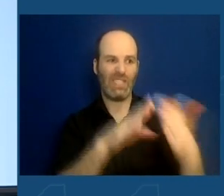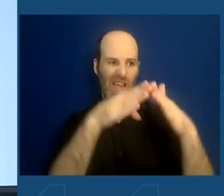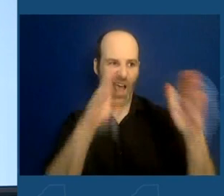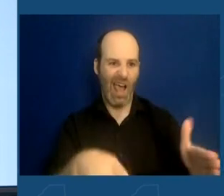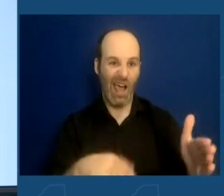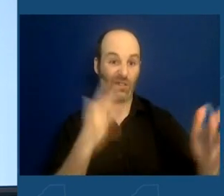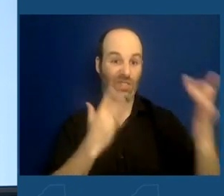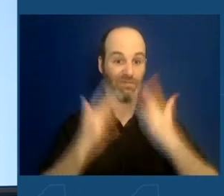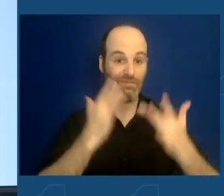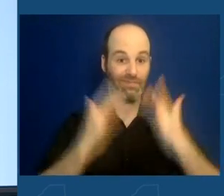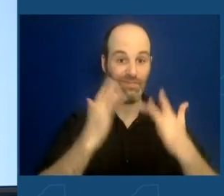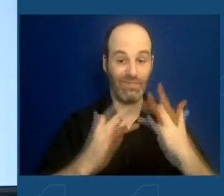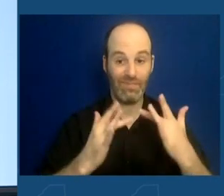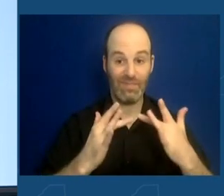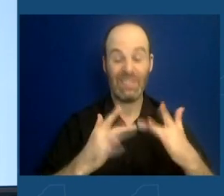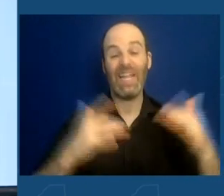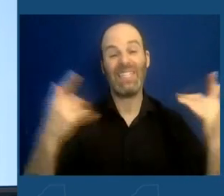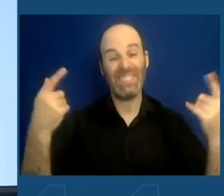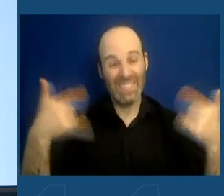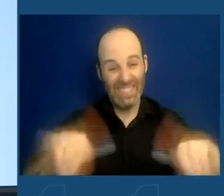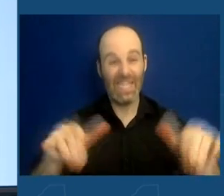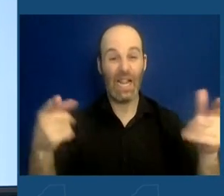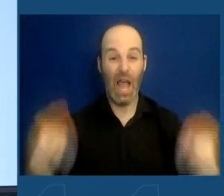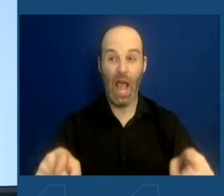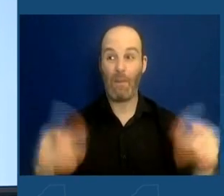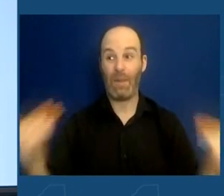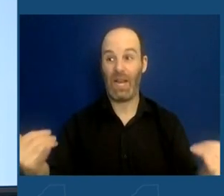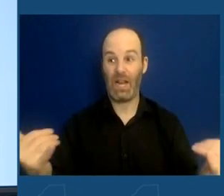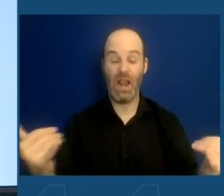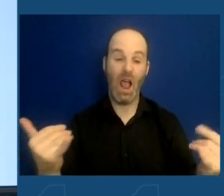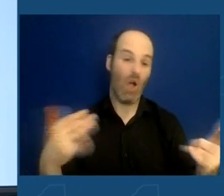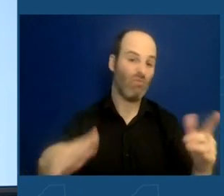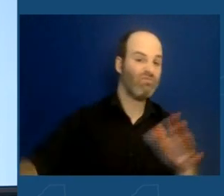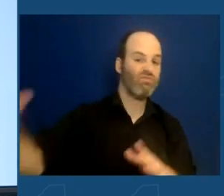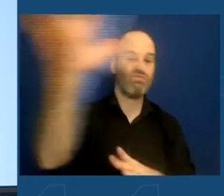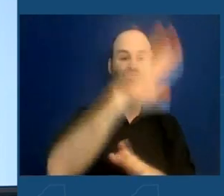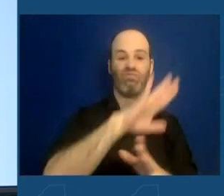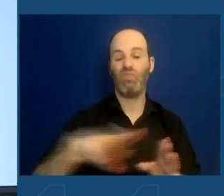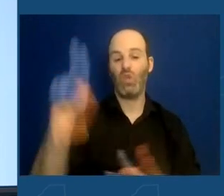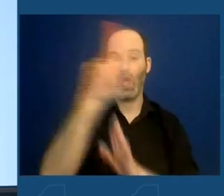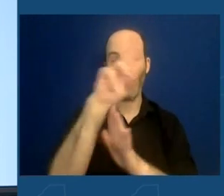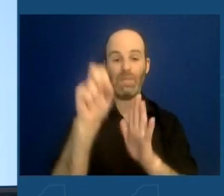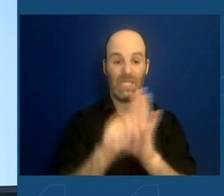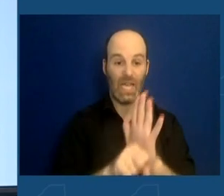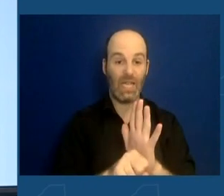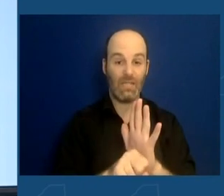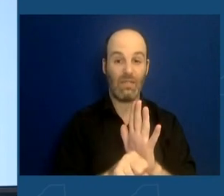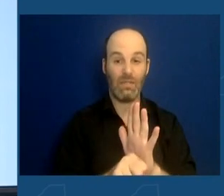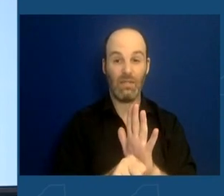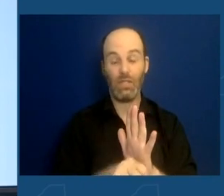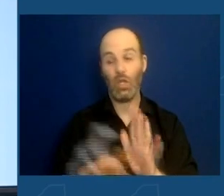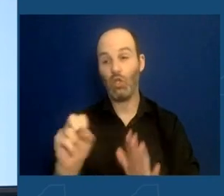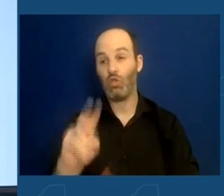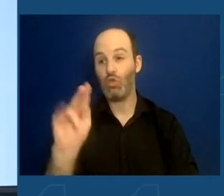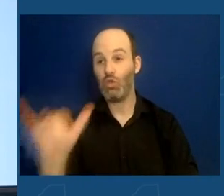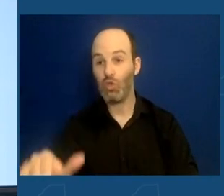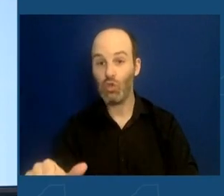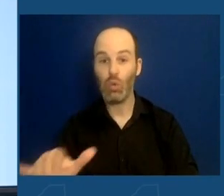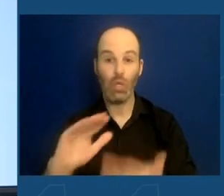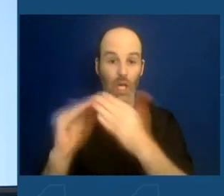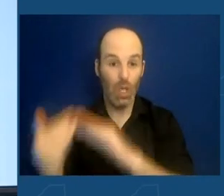that is present right now all across upstate New York. Being a SUNY community, local landlords catered toward the